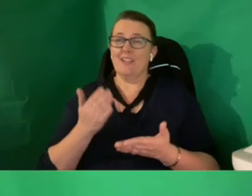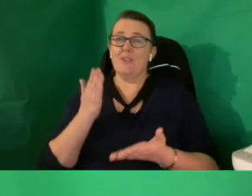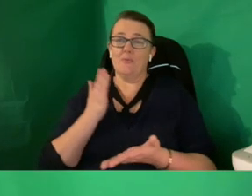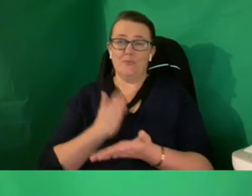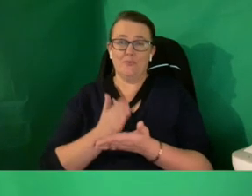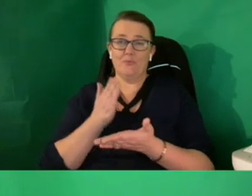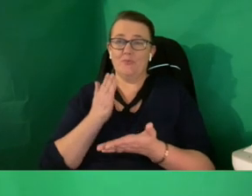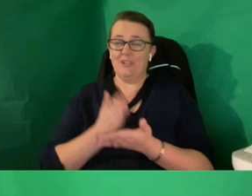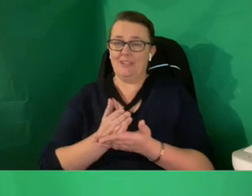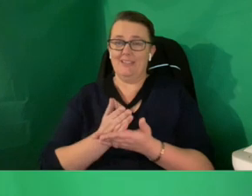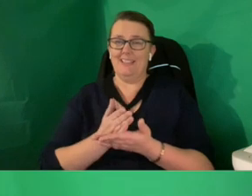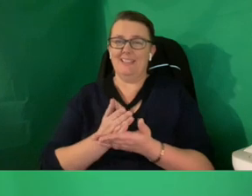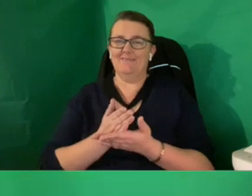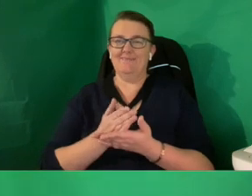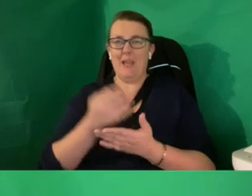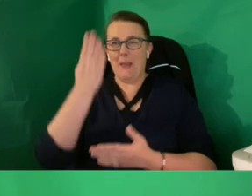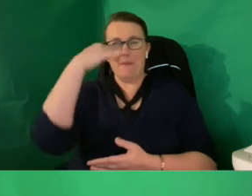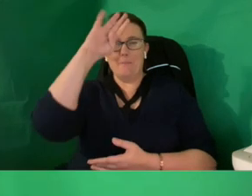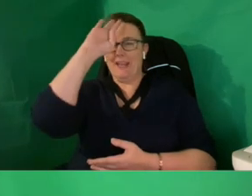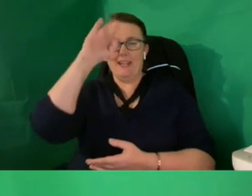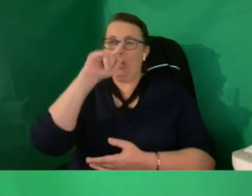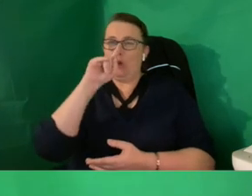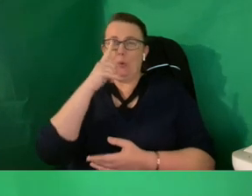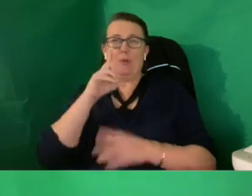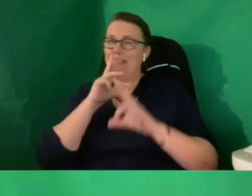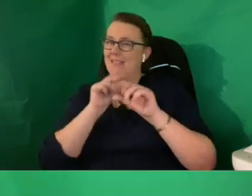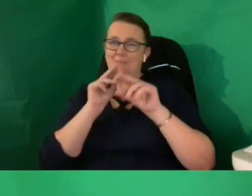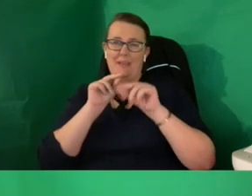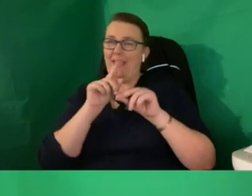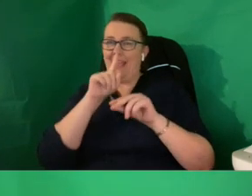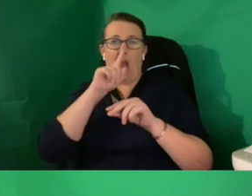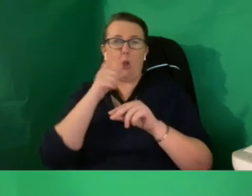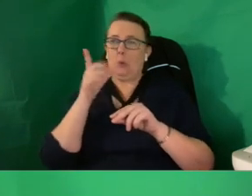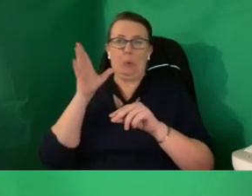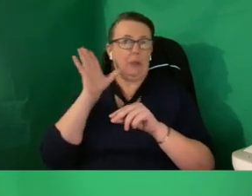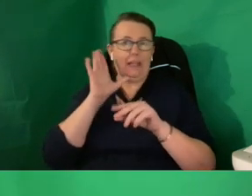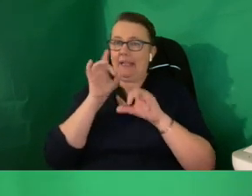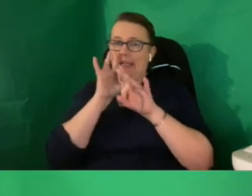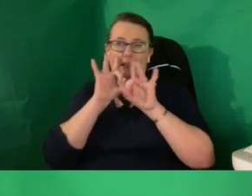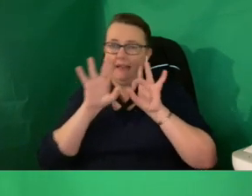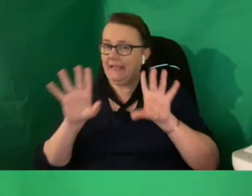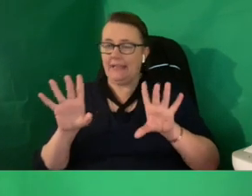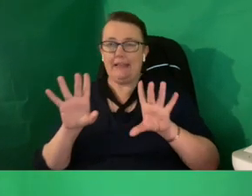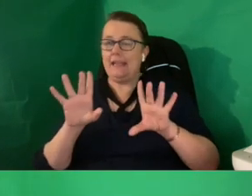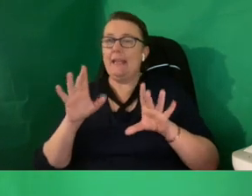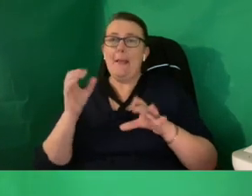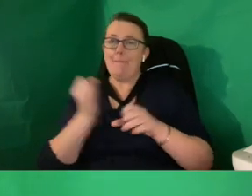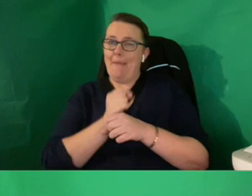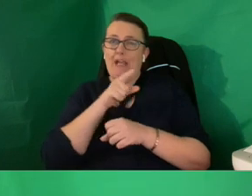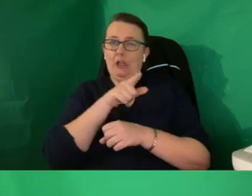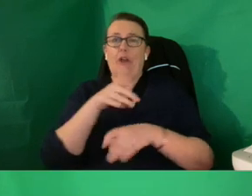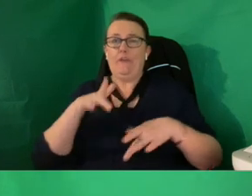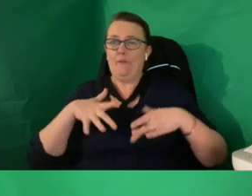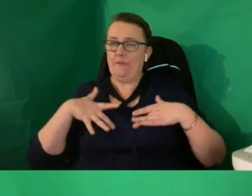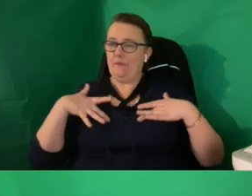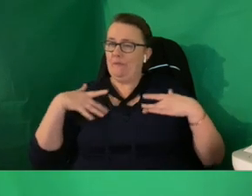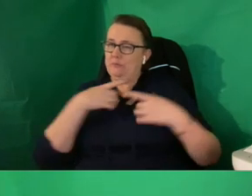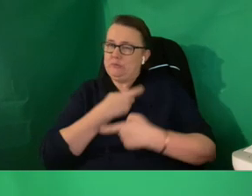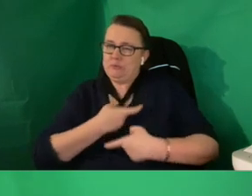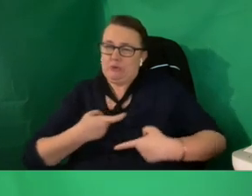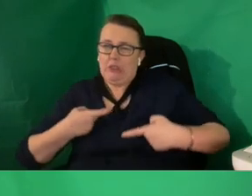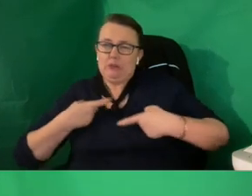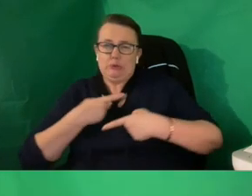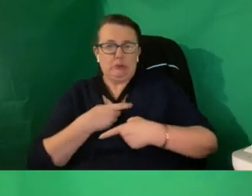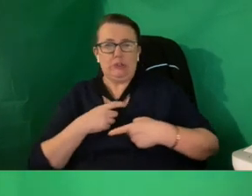But at the end of the day, she couldn't express, she also couldn't receive, she couldn't hear us clearly all the time, which led to a